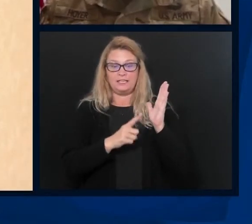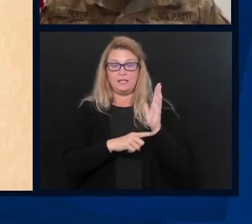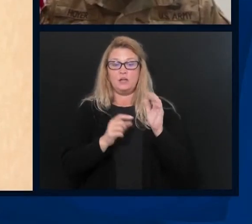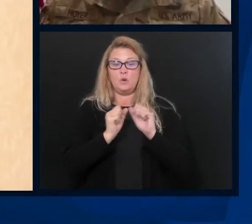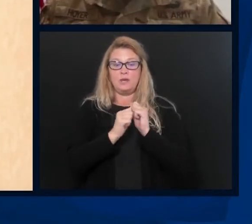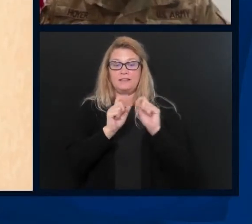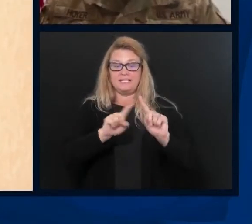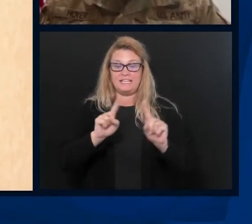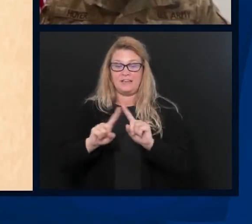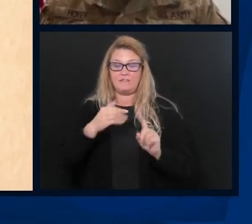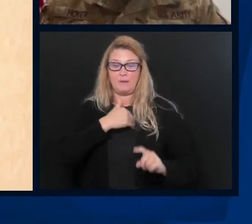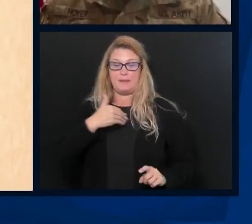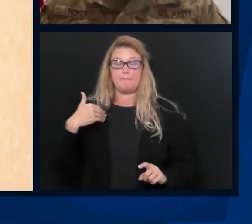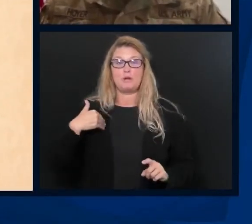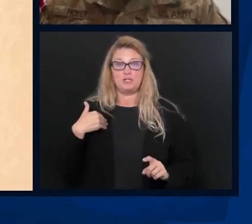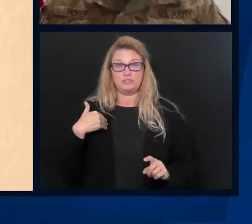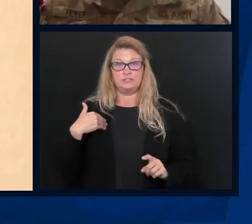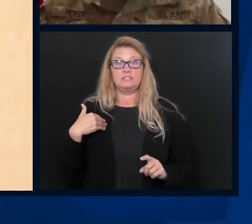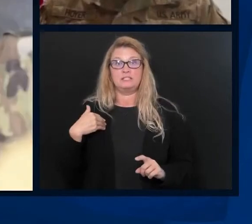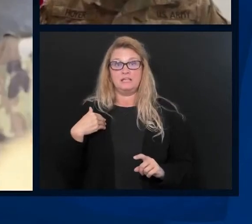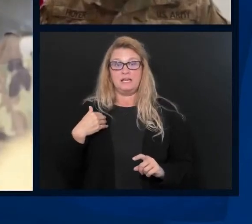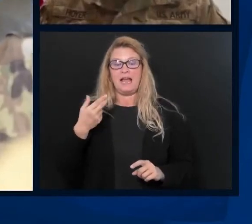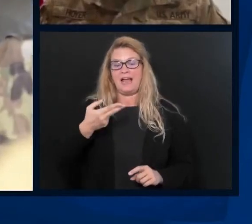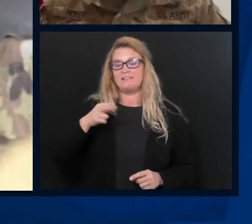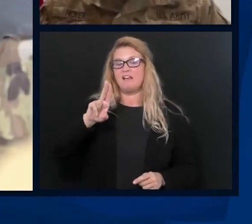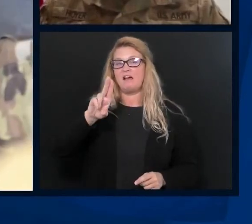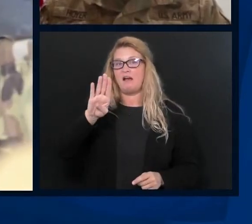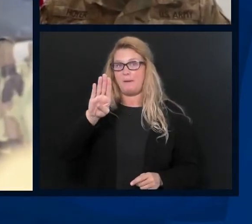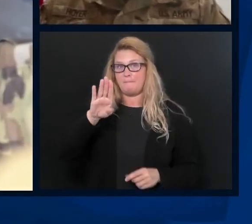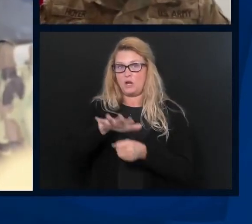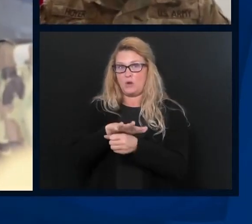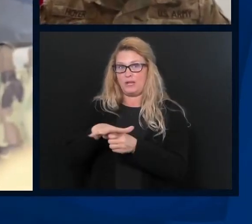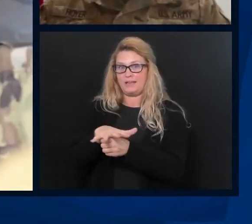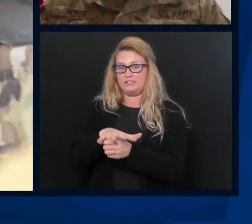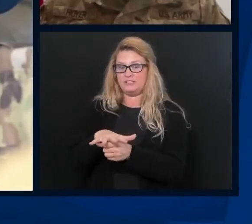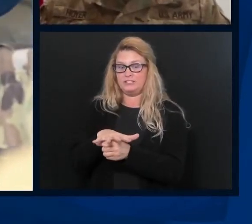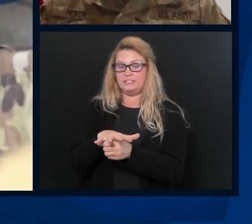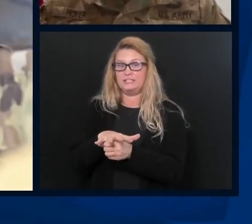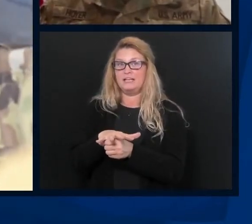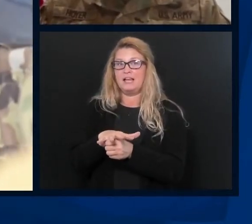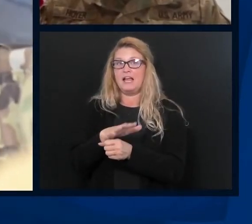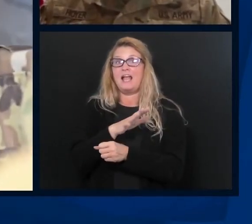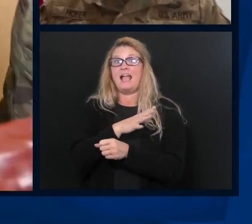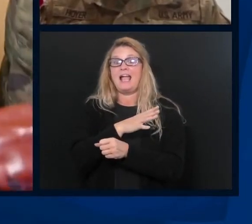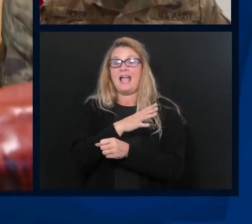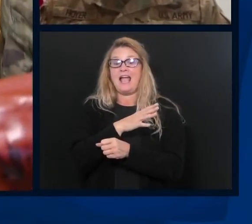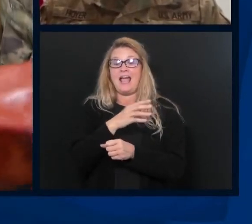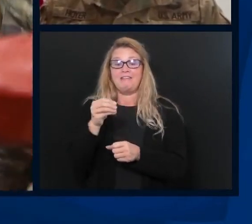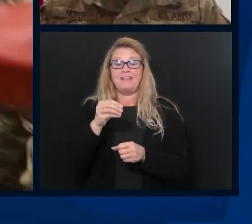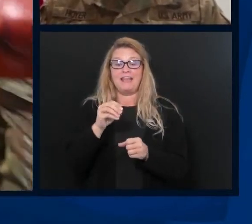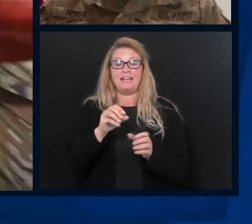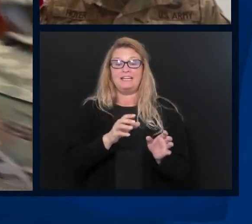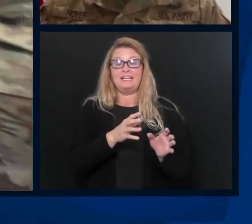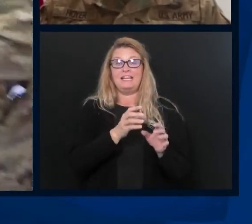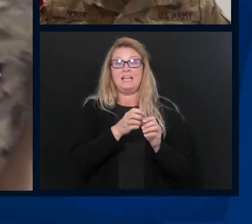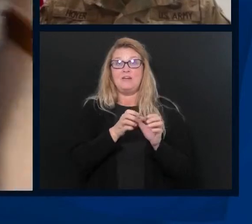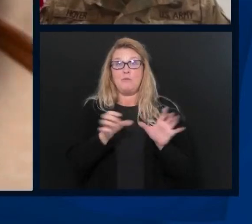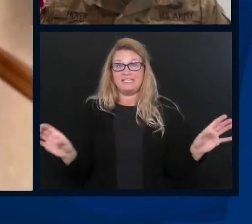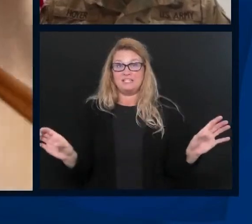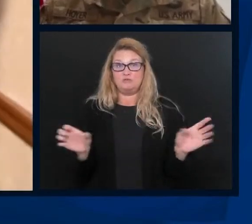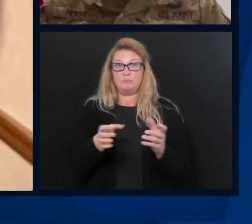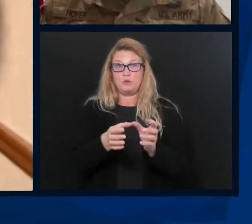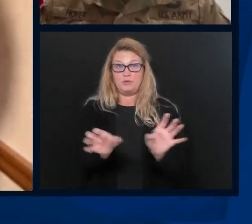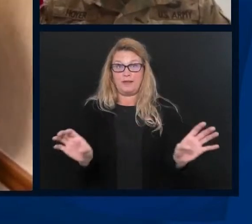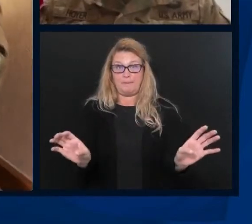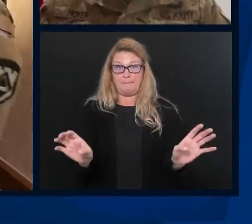National Guard at these hubs. And then it is pulled out for